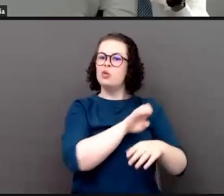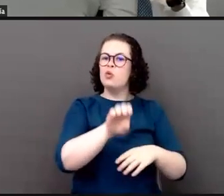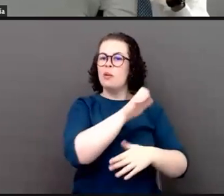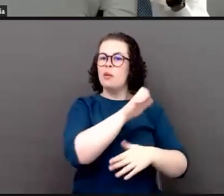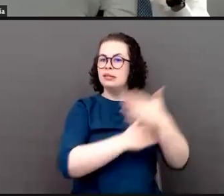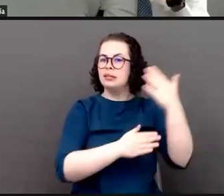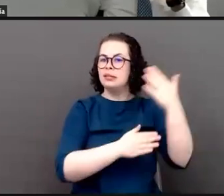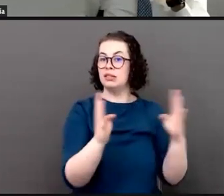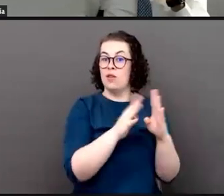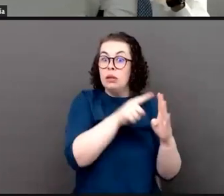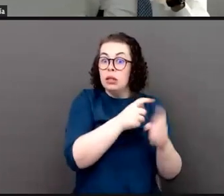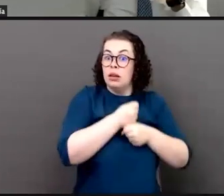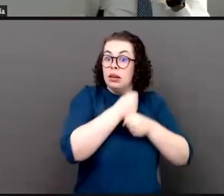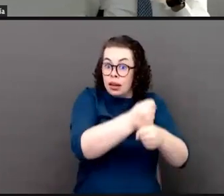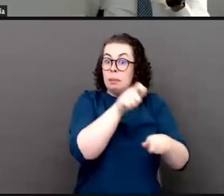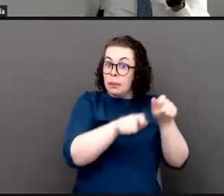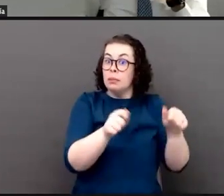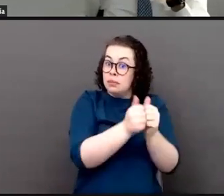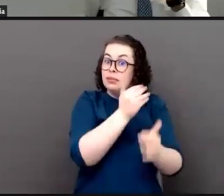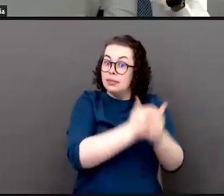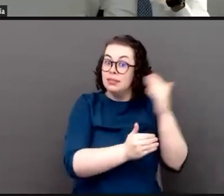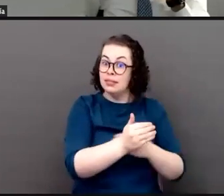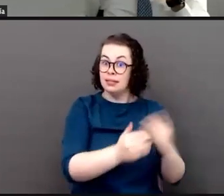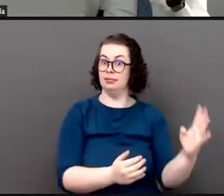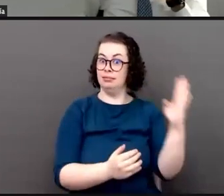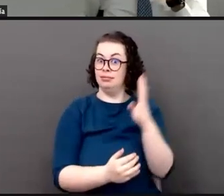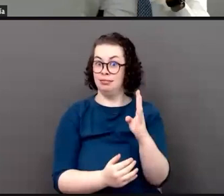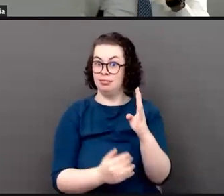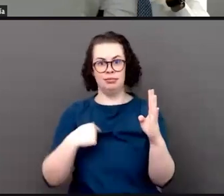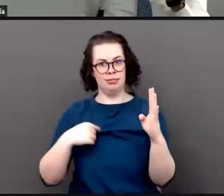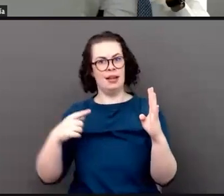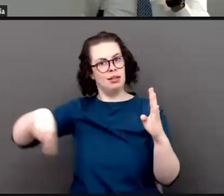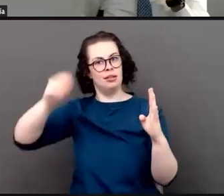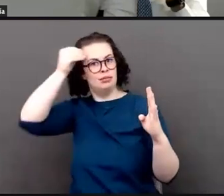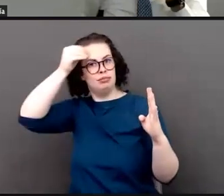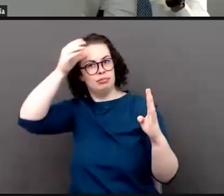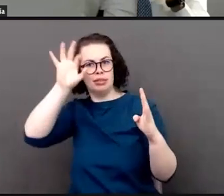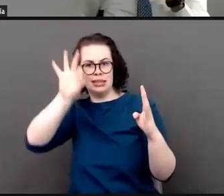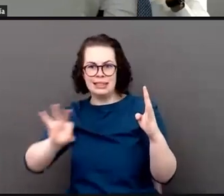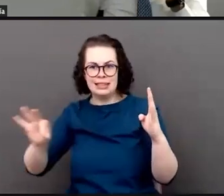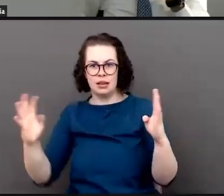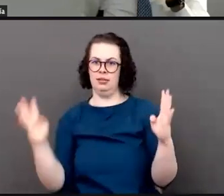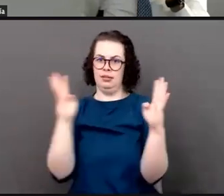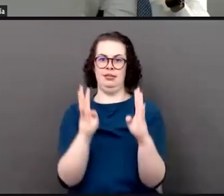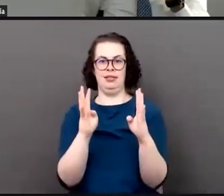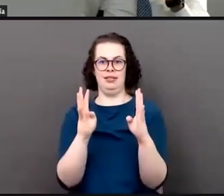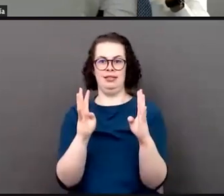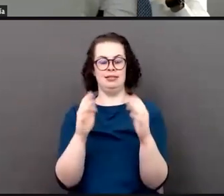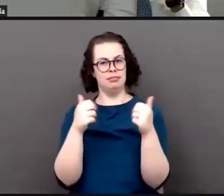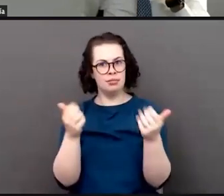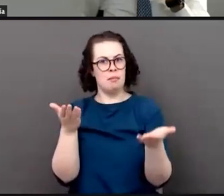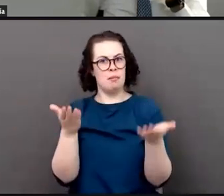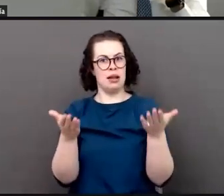disability. I was the chair of this mandate, this